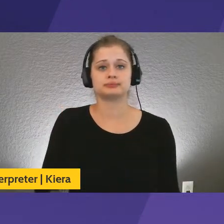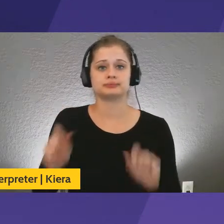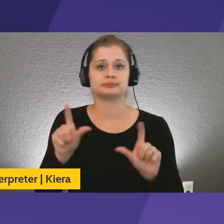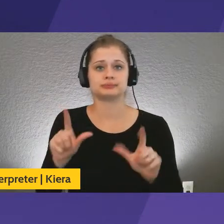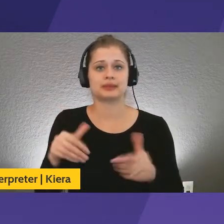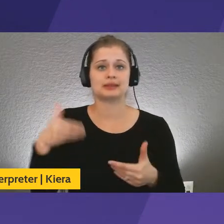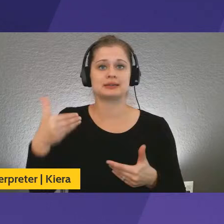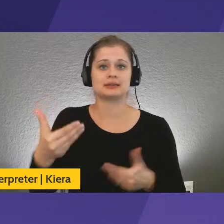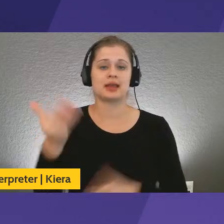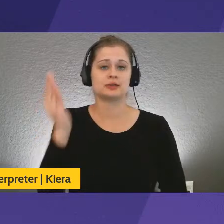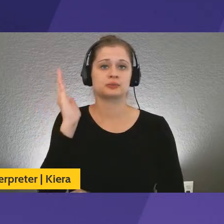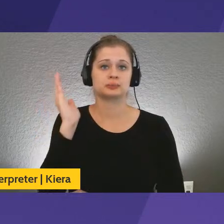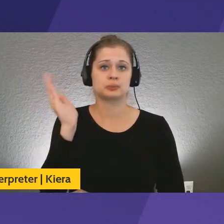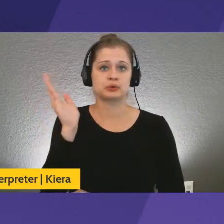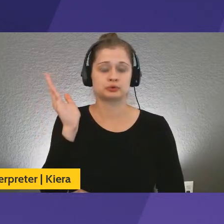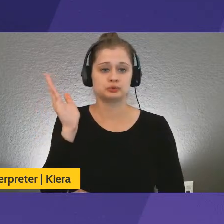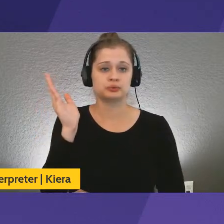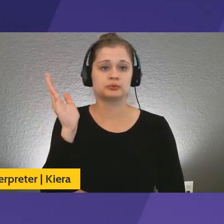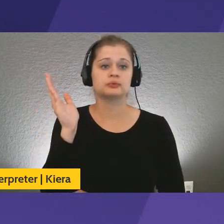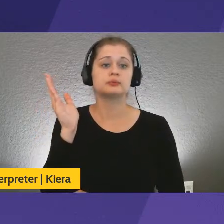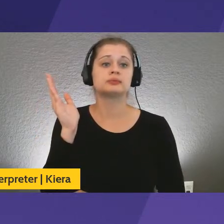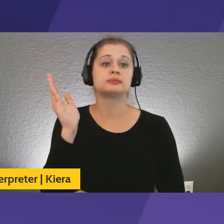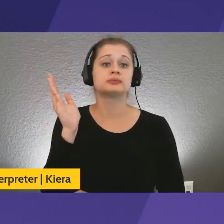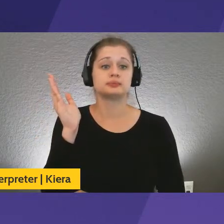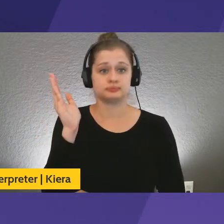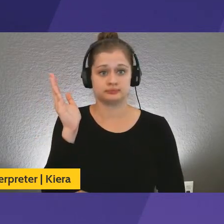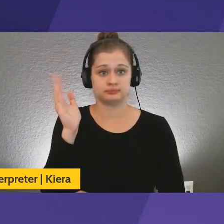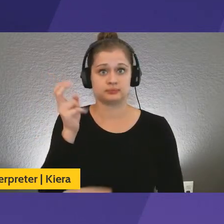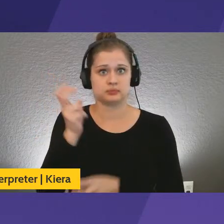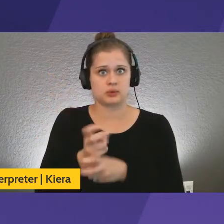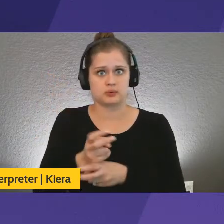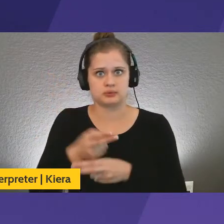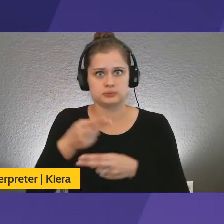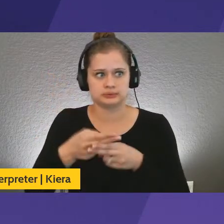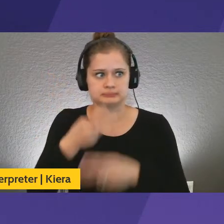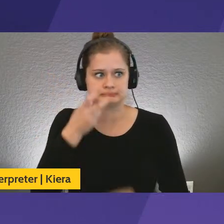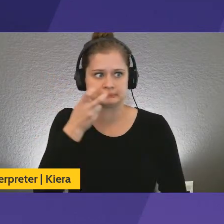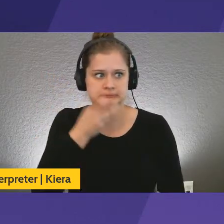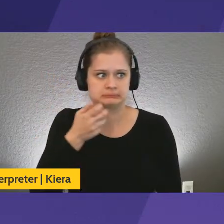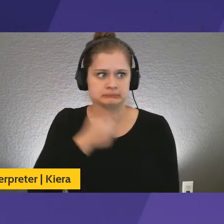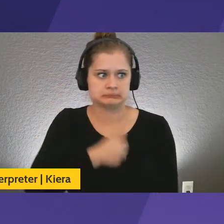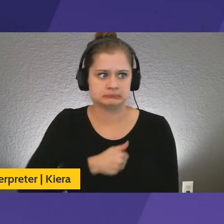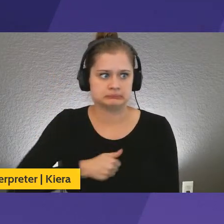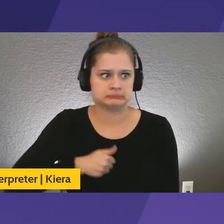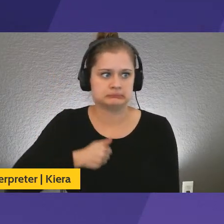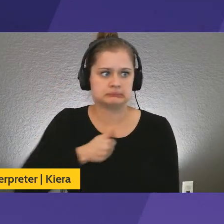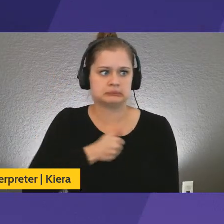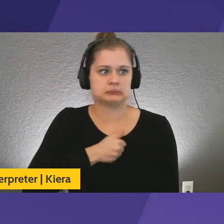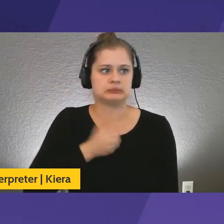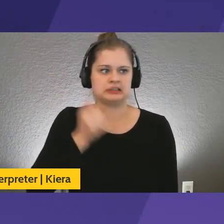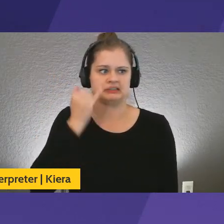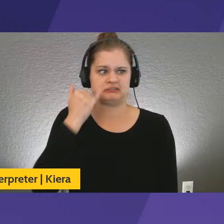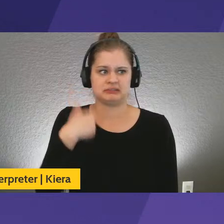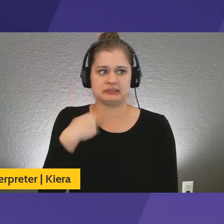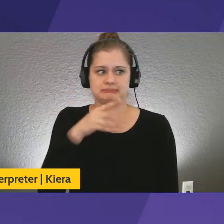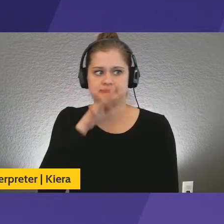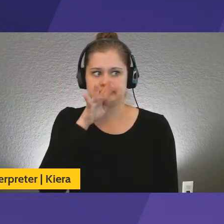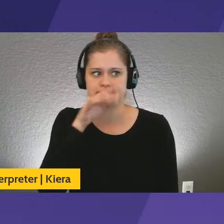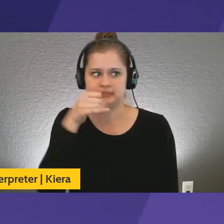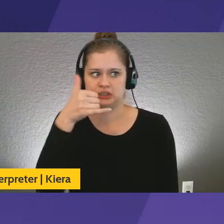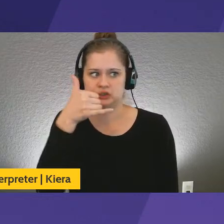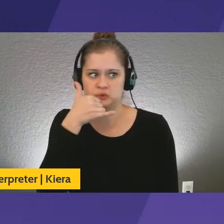talk. And this talk is a hard name for me to pronounce, so I'm so sorry if I said